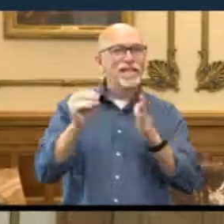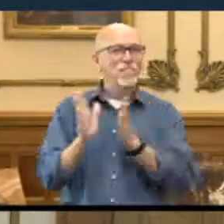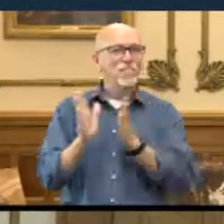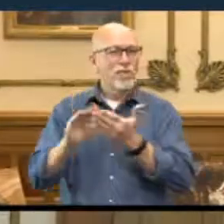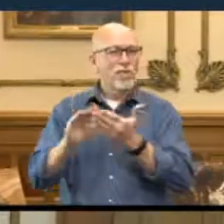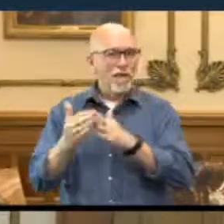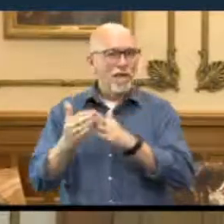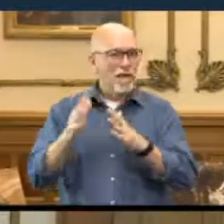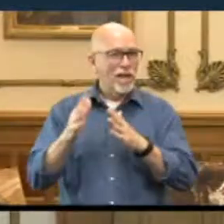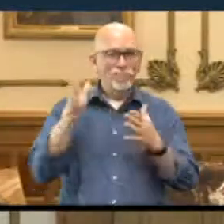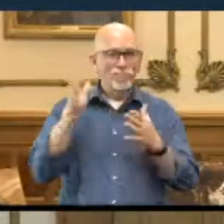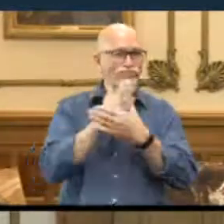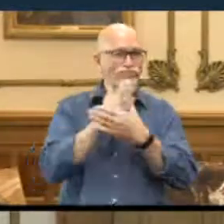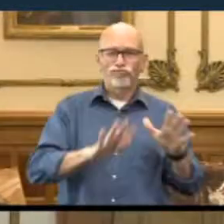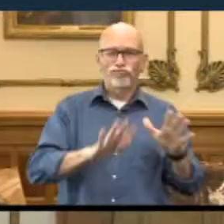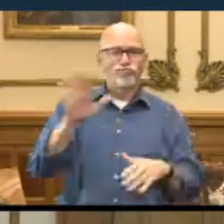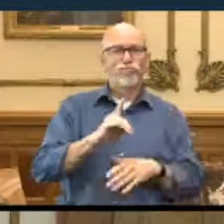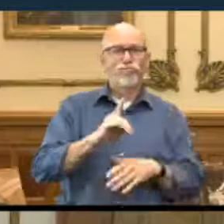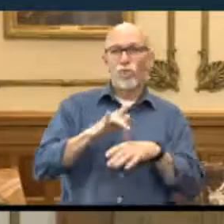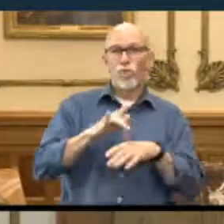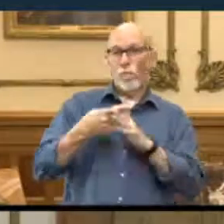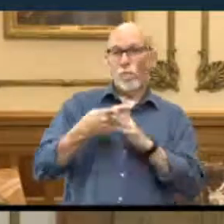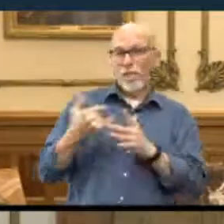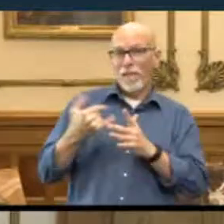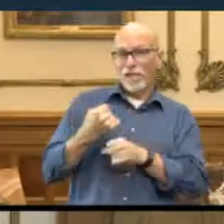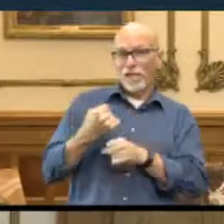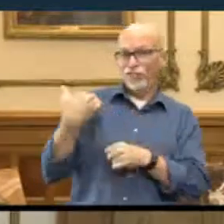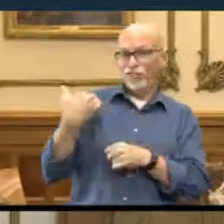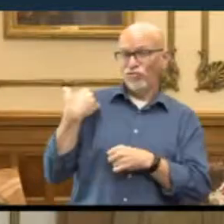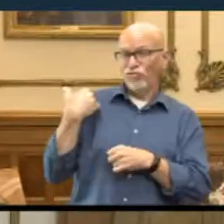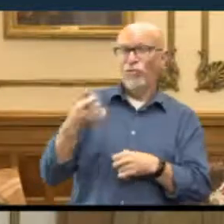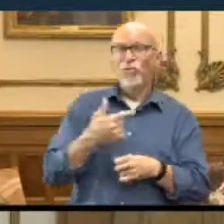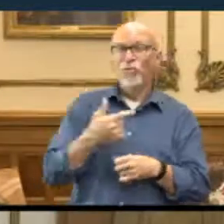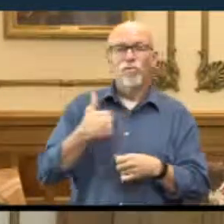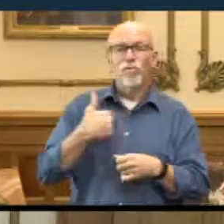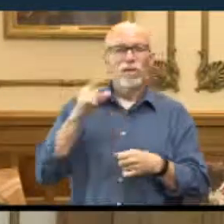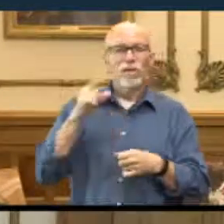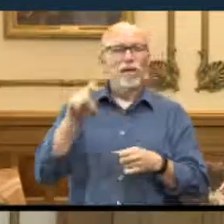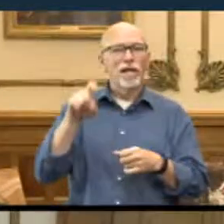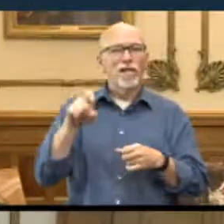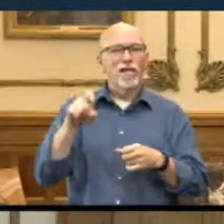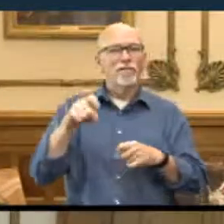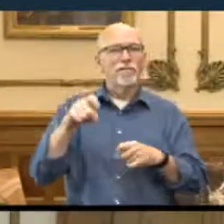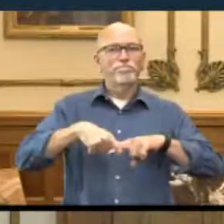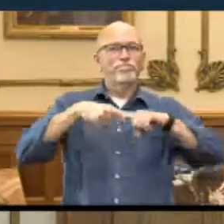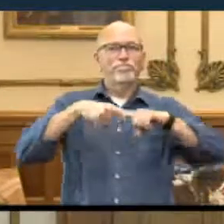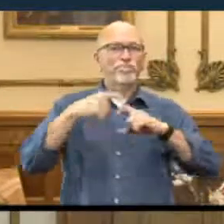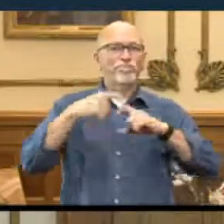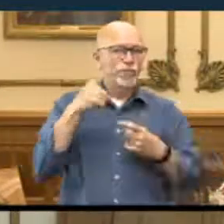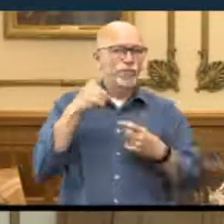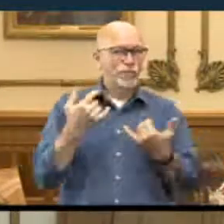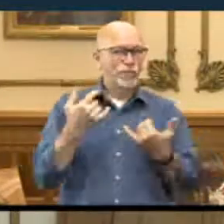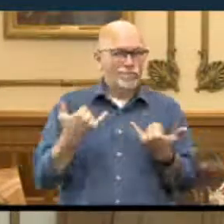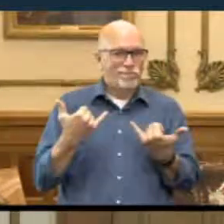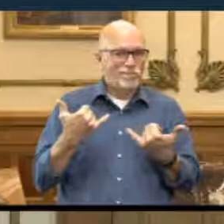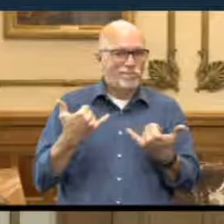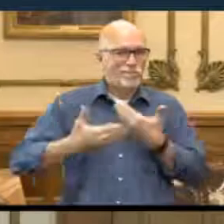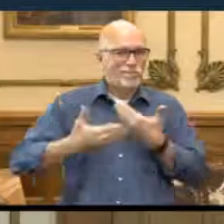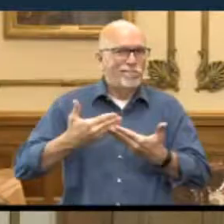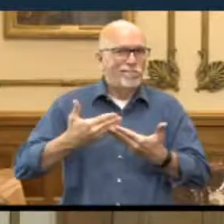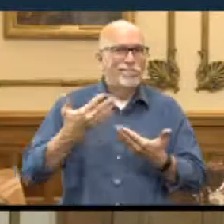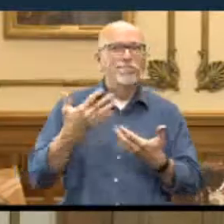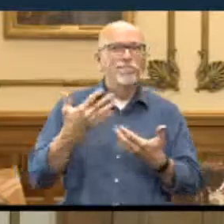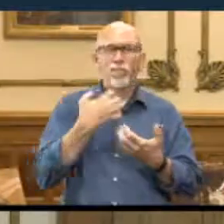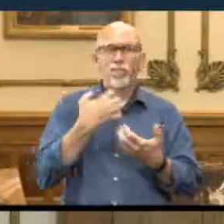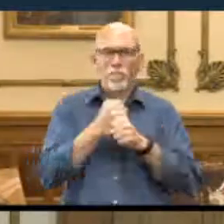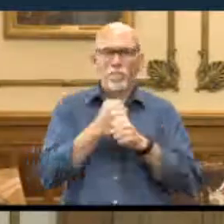smallest towns. Earlier this year, we had to push pause on this latest round. Wanted to be prudent,